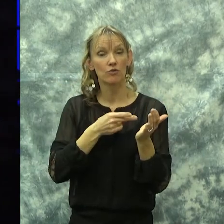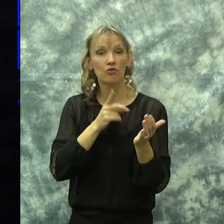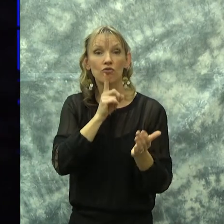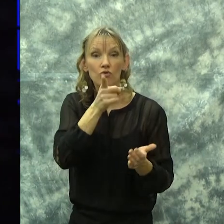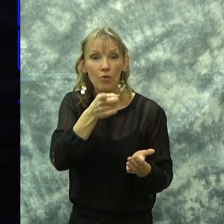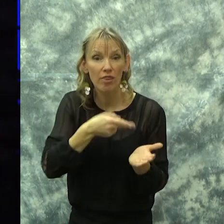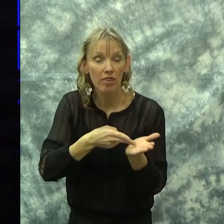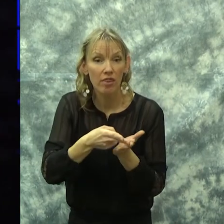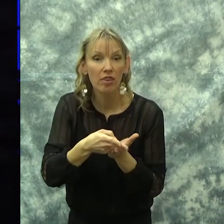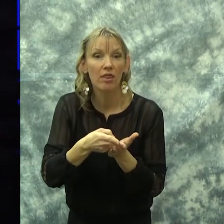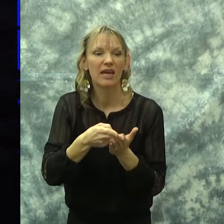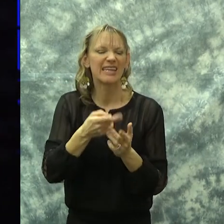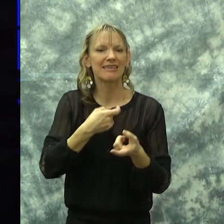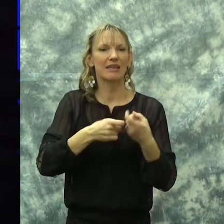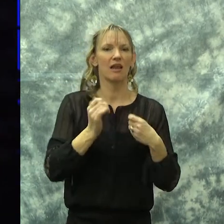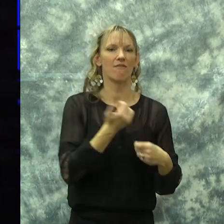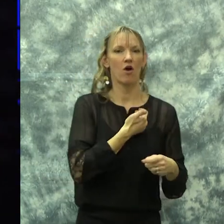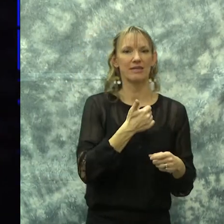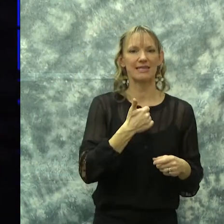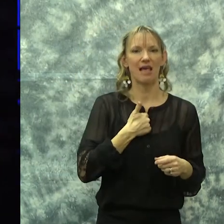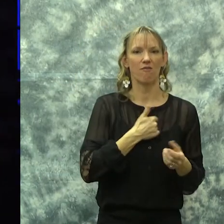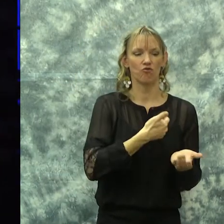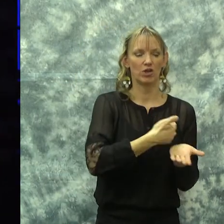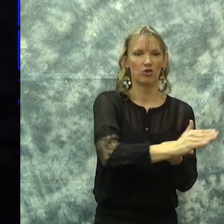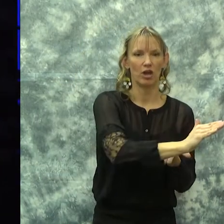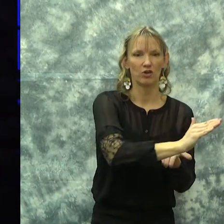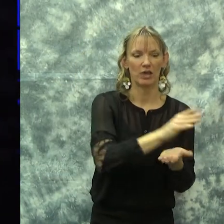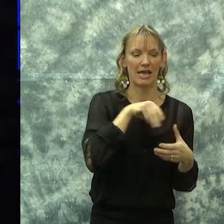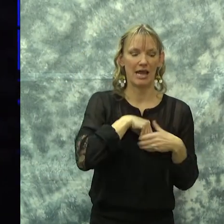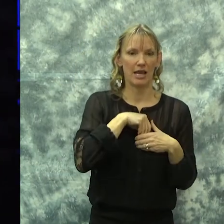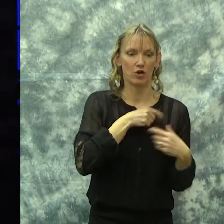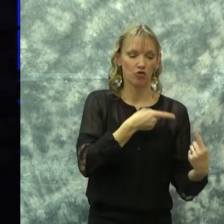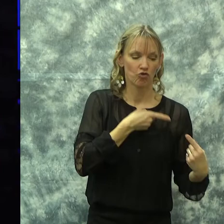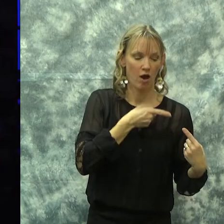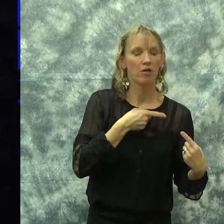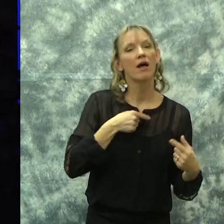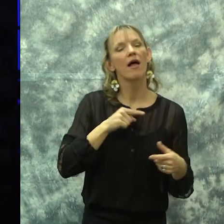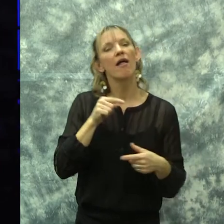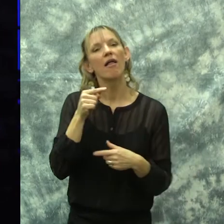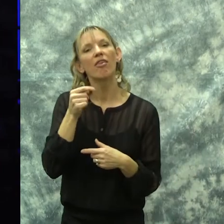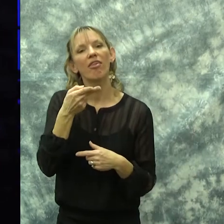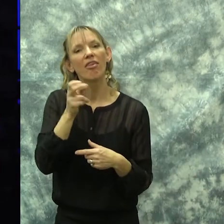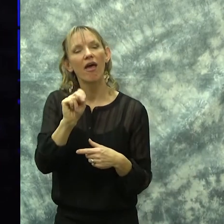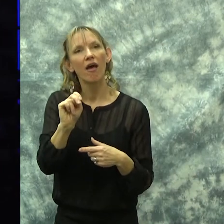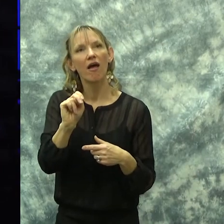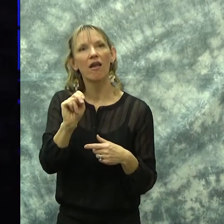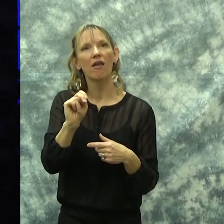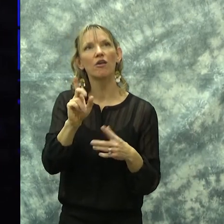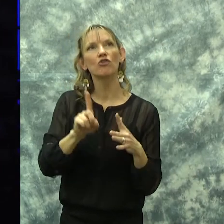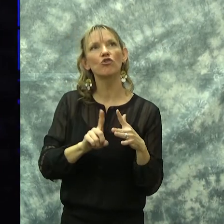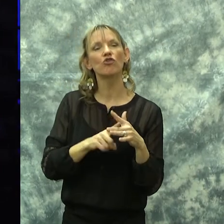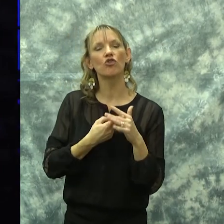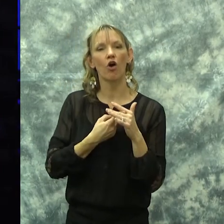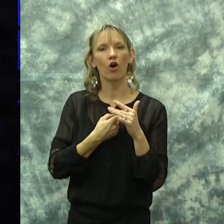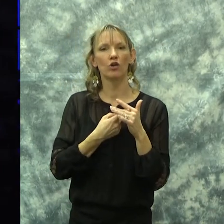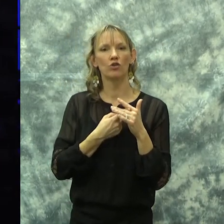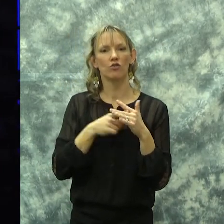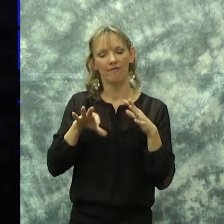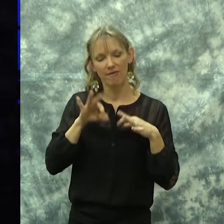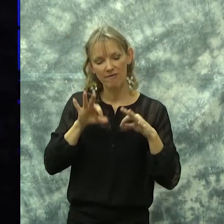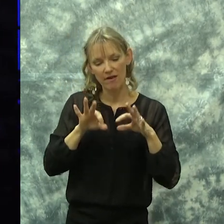our self-rejection and inner struggles, we begin to